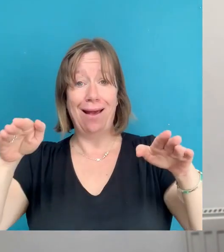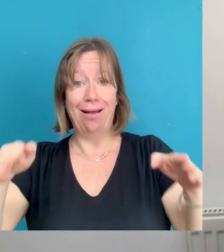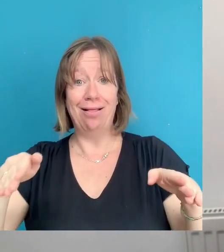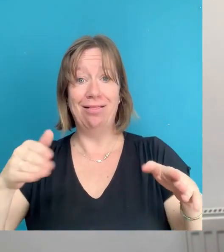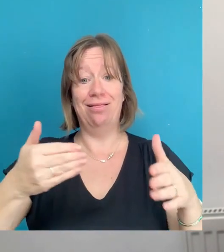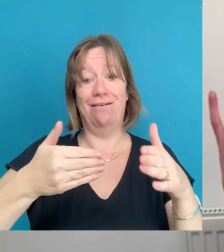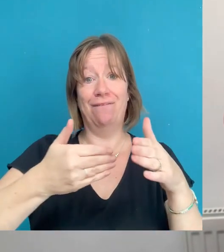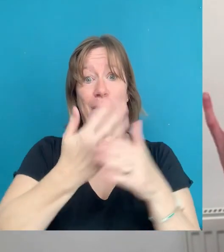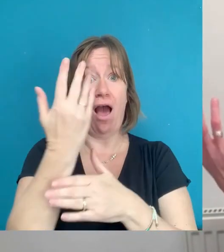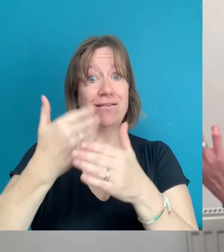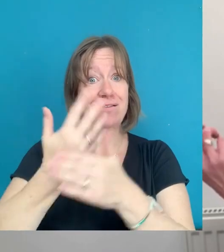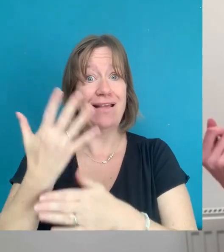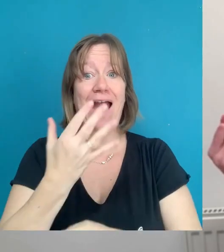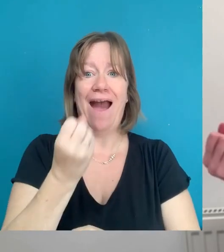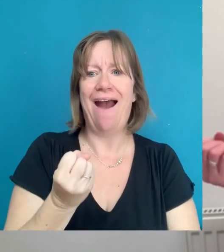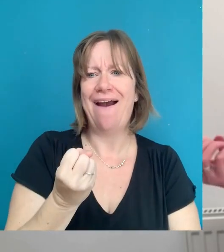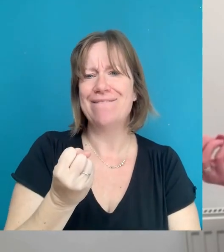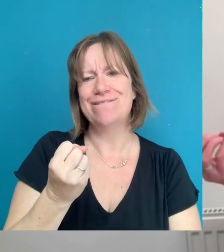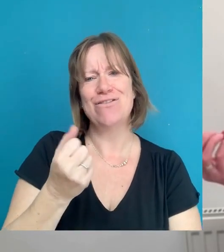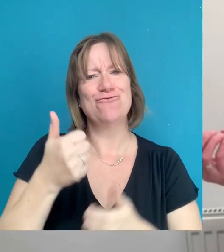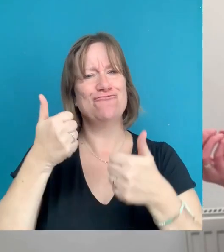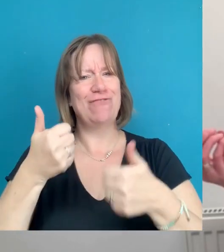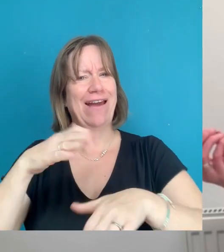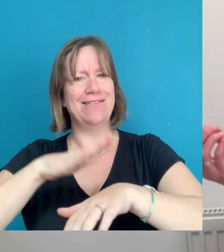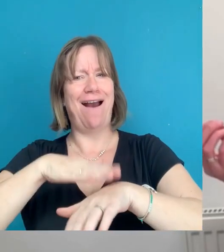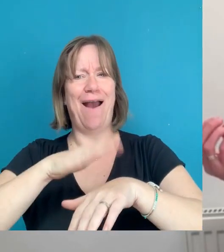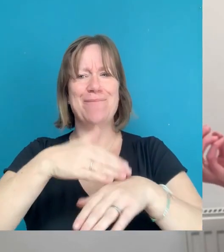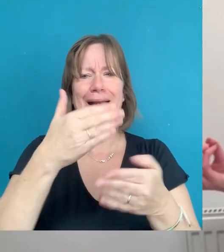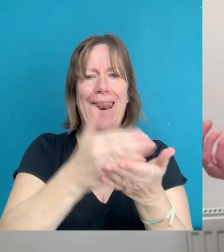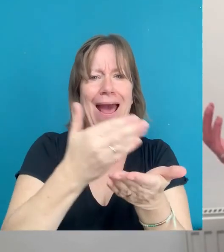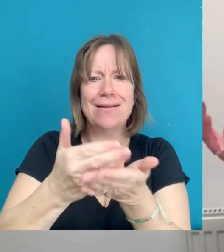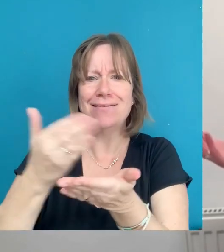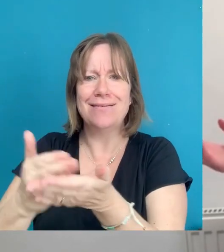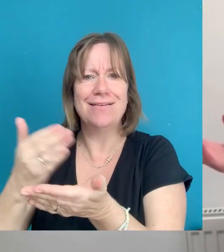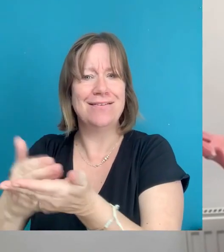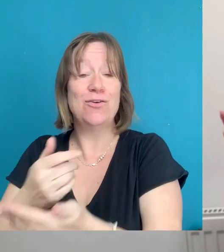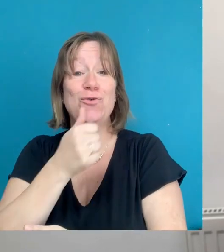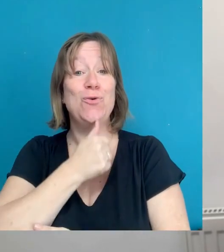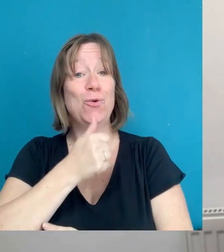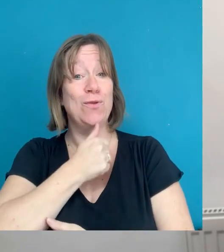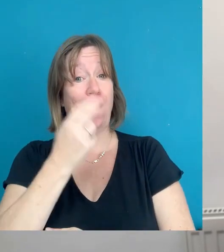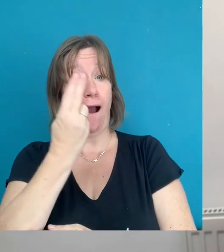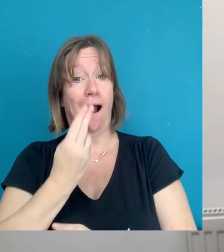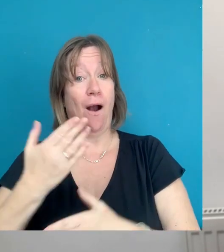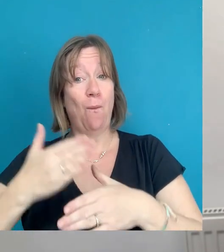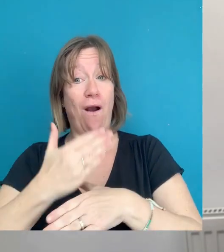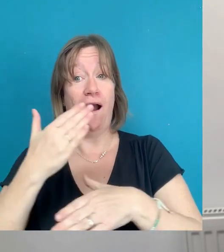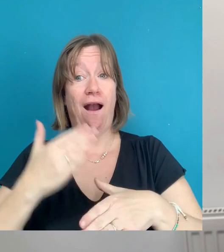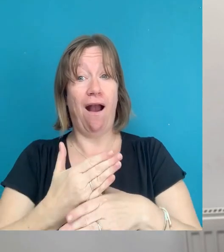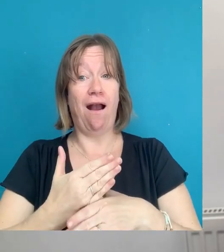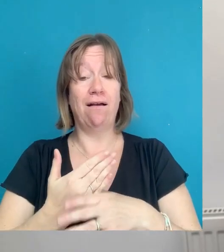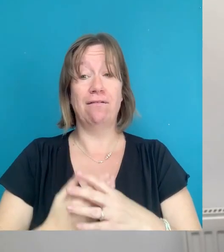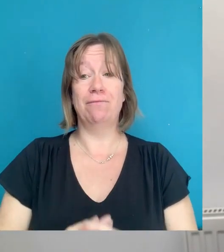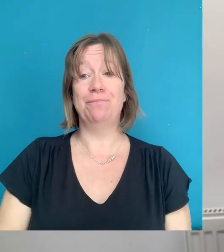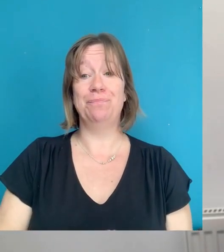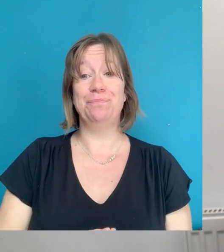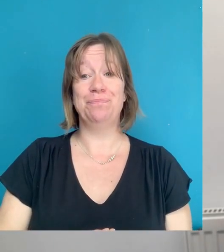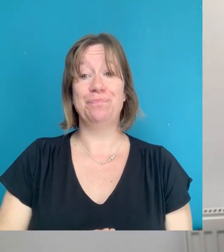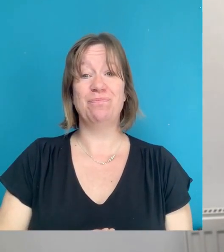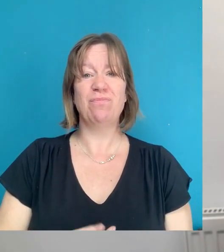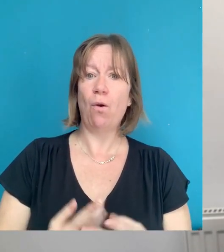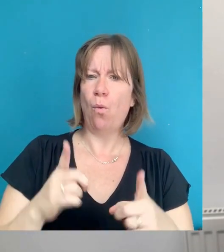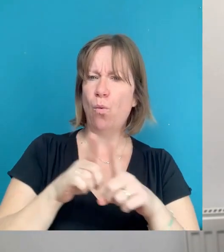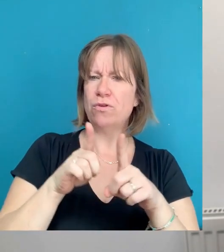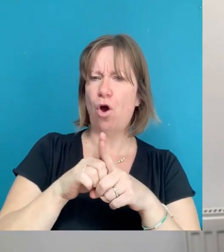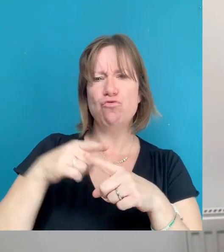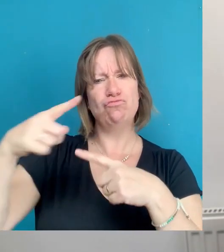windowsill, it's a great time for just collecting foliage that you can use in your artwork. And